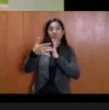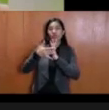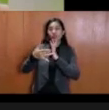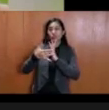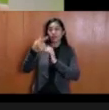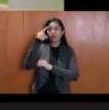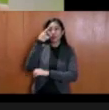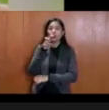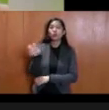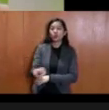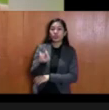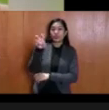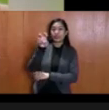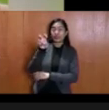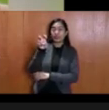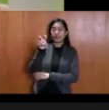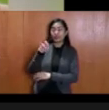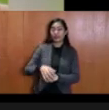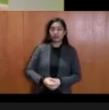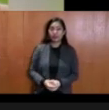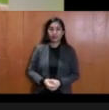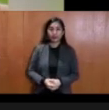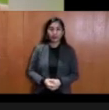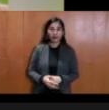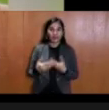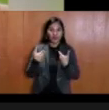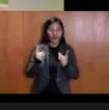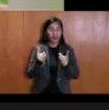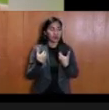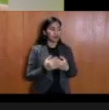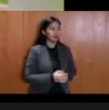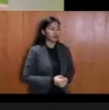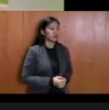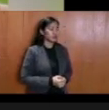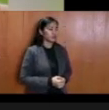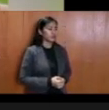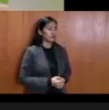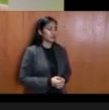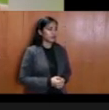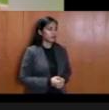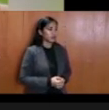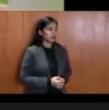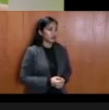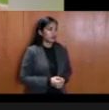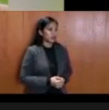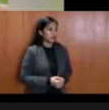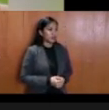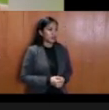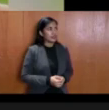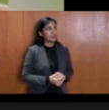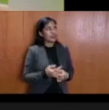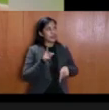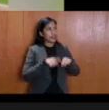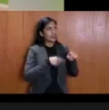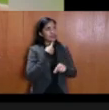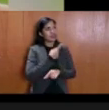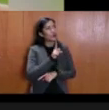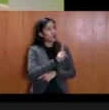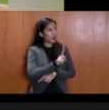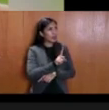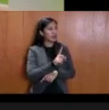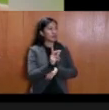for tourists, that is? I cannot really say that there's just one province that offers it